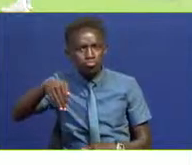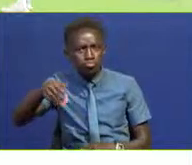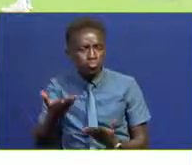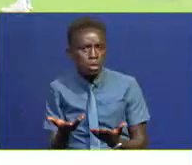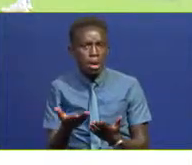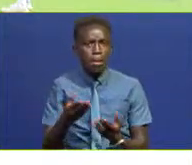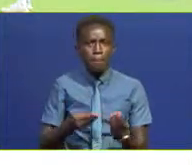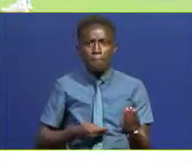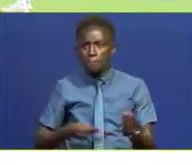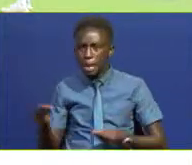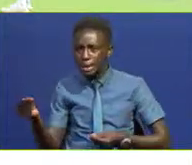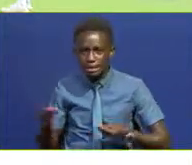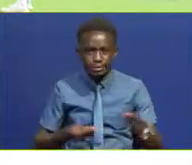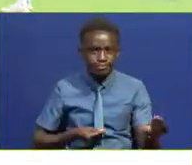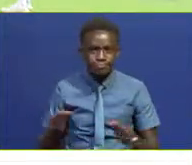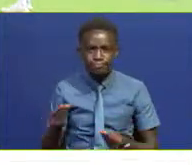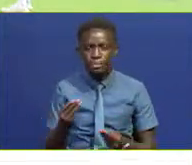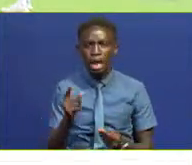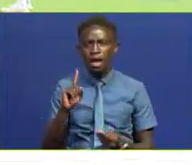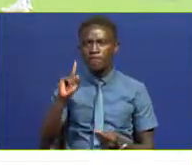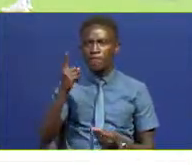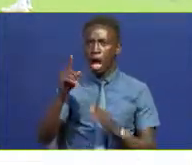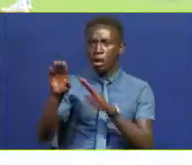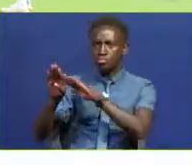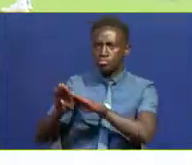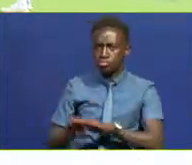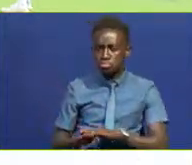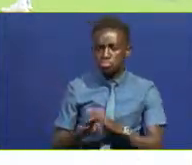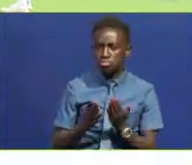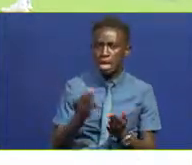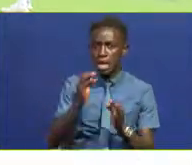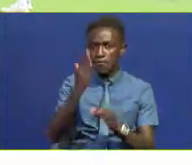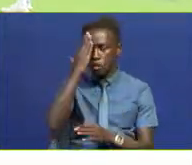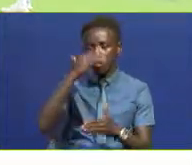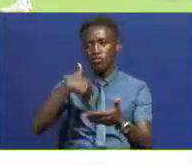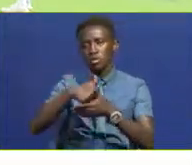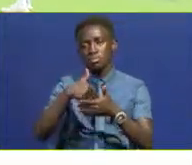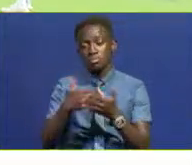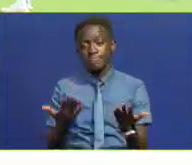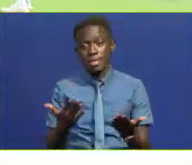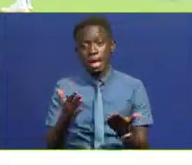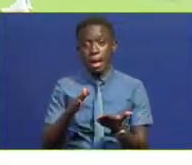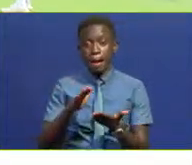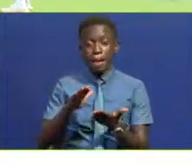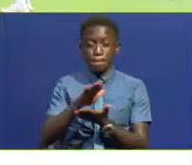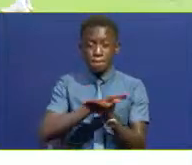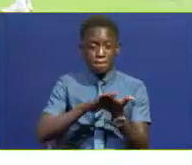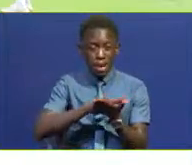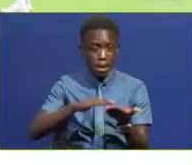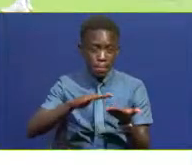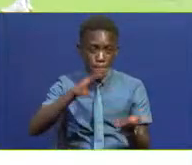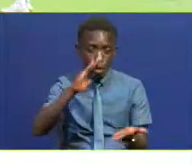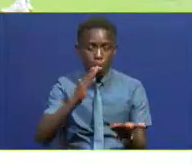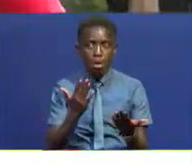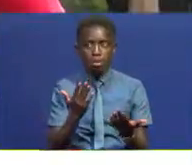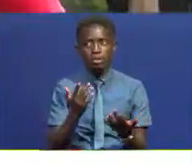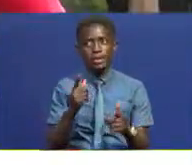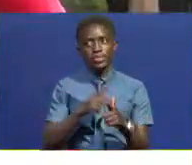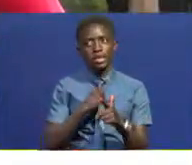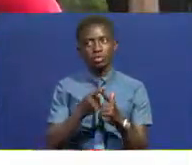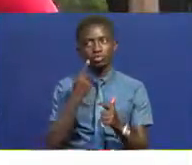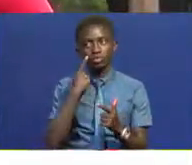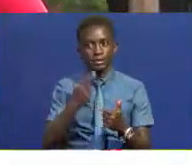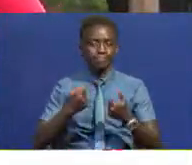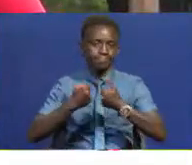about the first touch, if you know about football. And so we do the most basics, and now at the moment they do a little tournament. It is